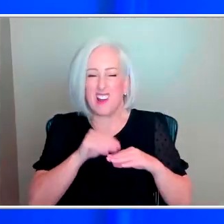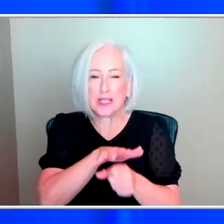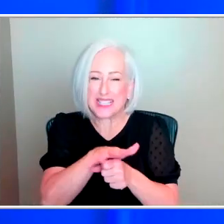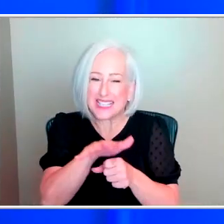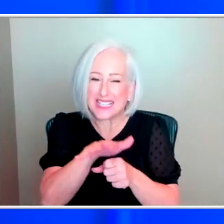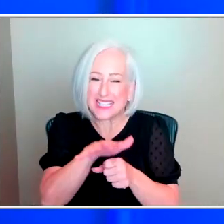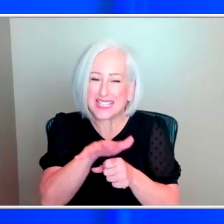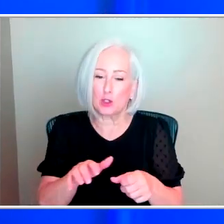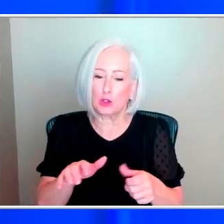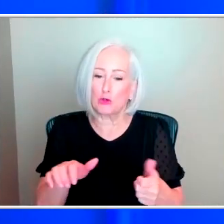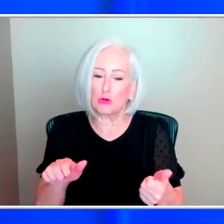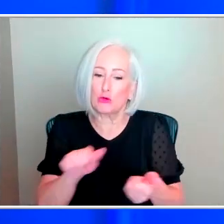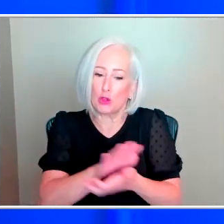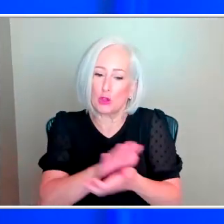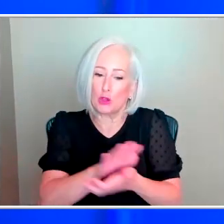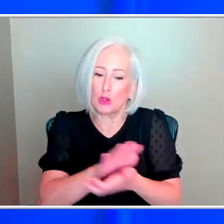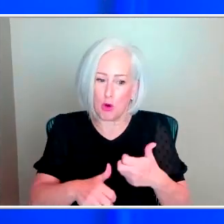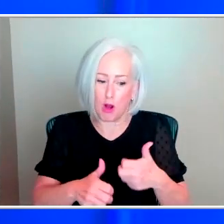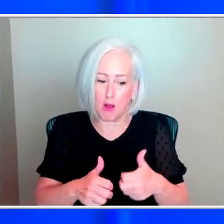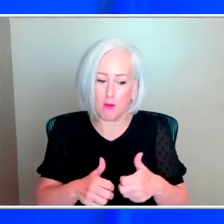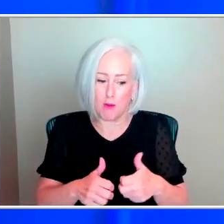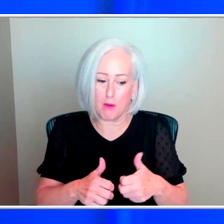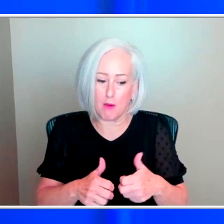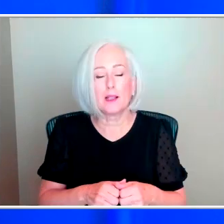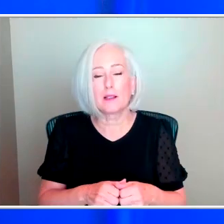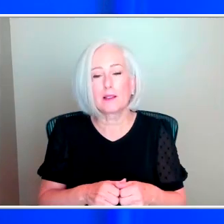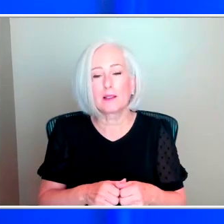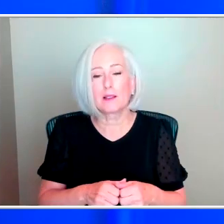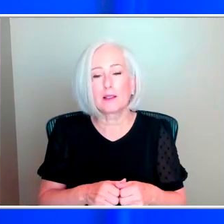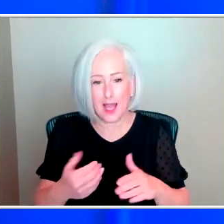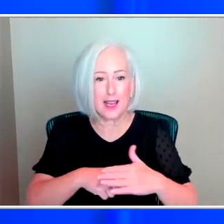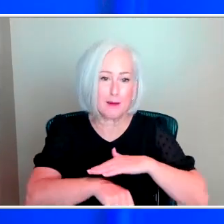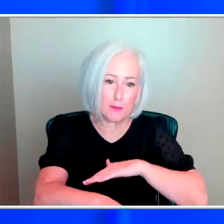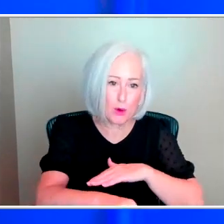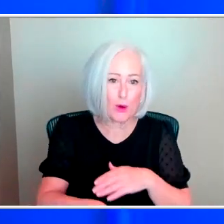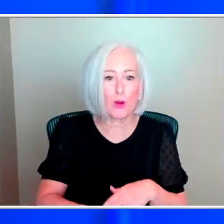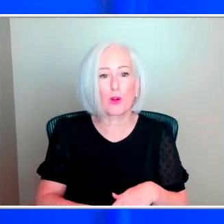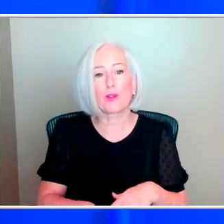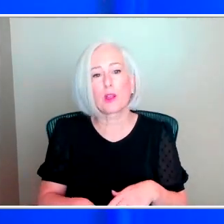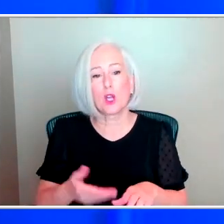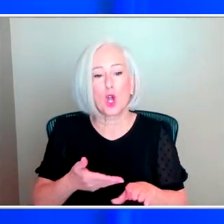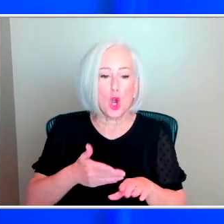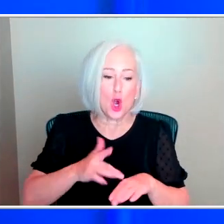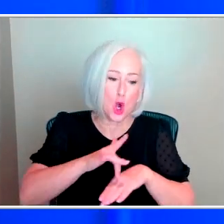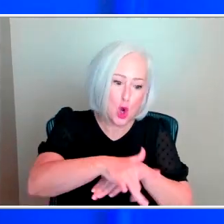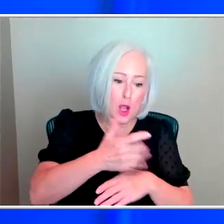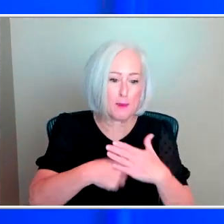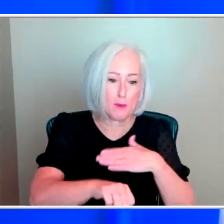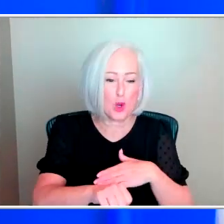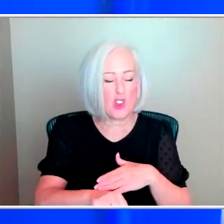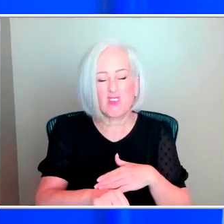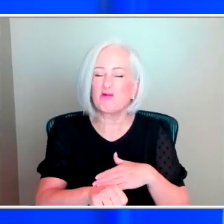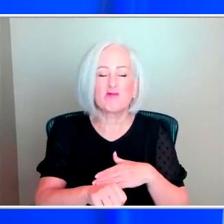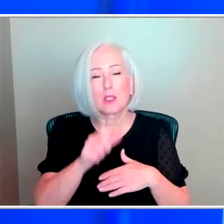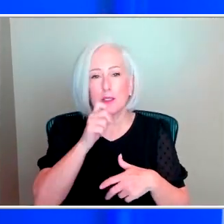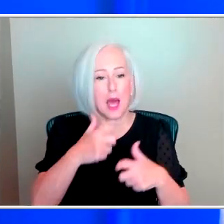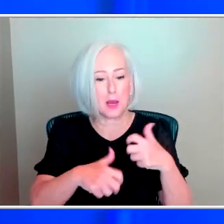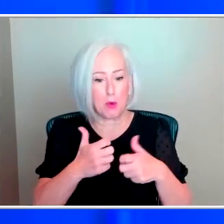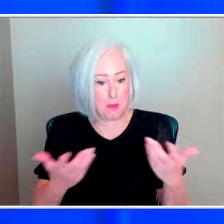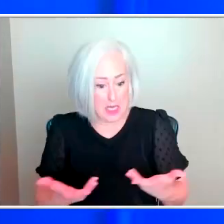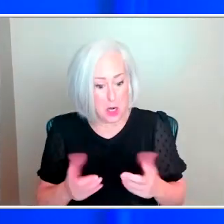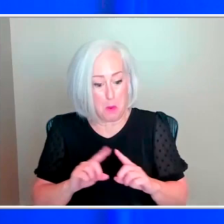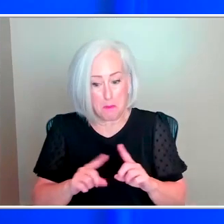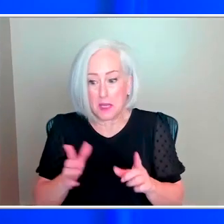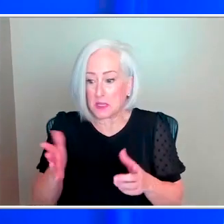there. Stillborns, premature deliveries, etc. I don't think that's a huge issue here, but in some areas,